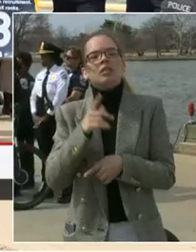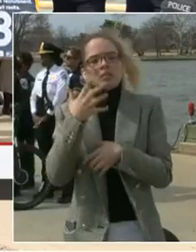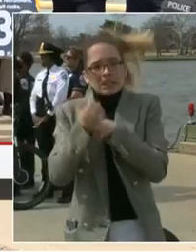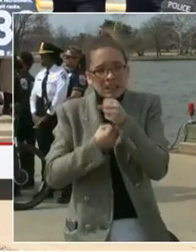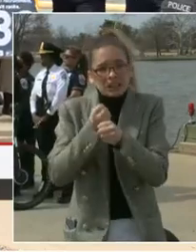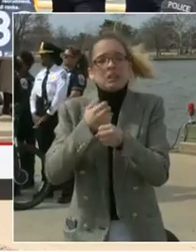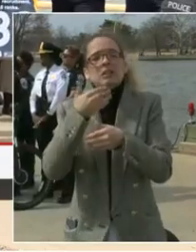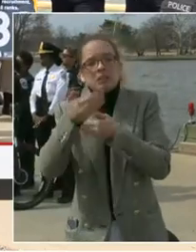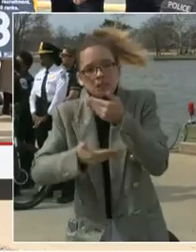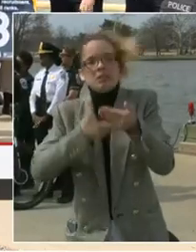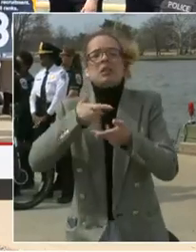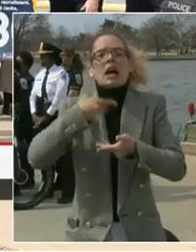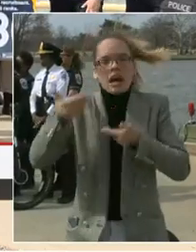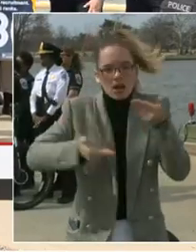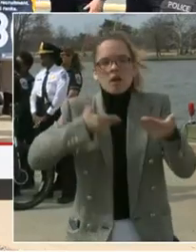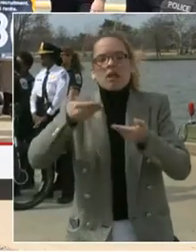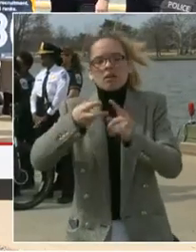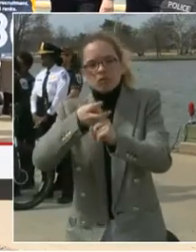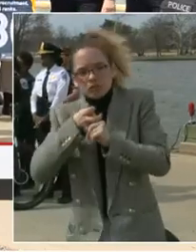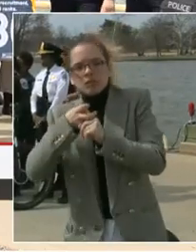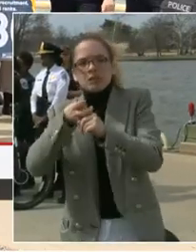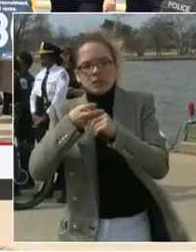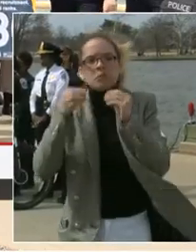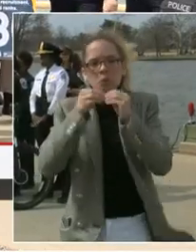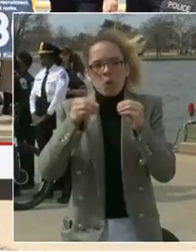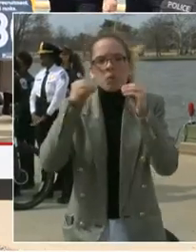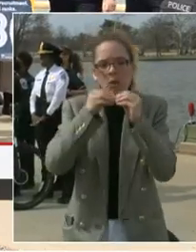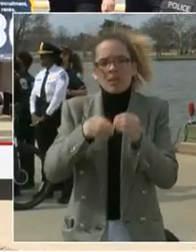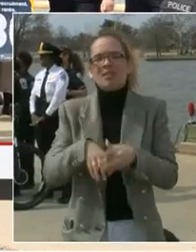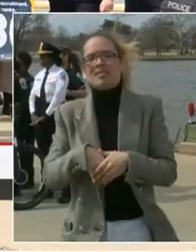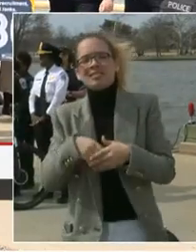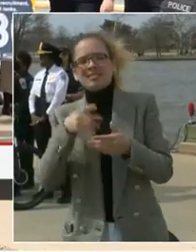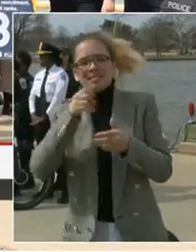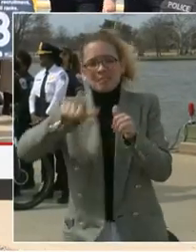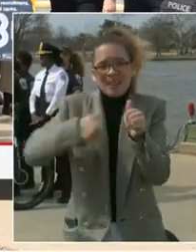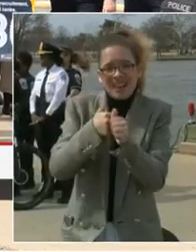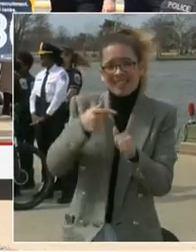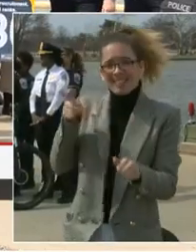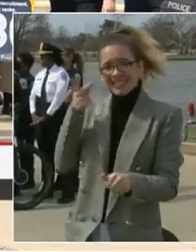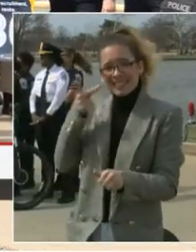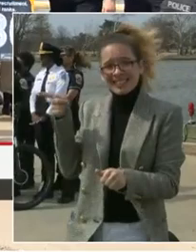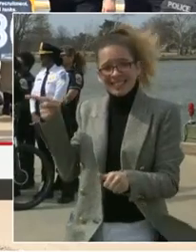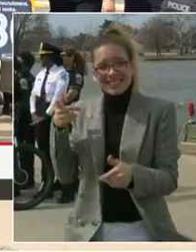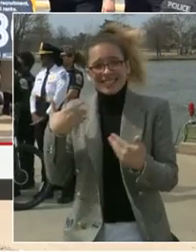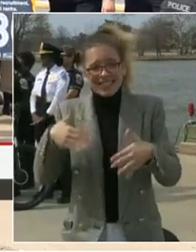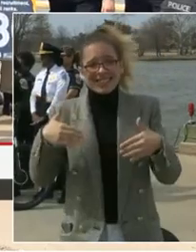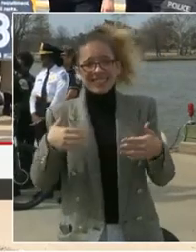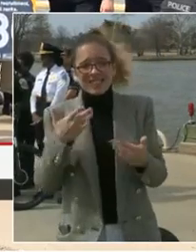MPD, and these good-looking young people here, they can retire after